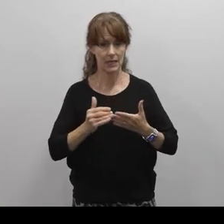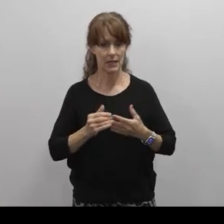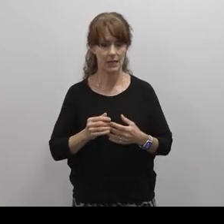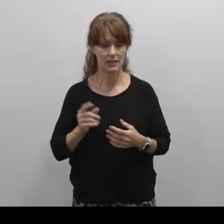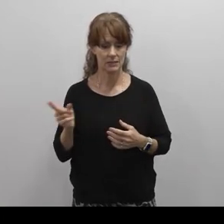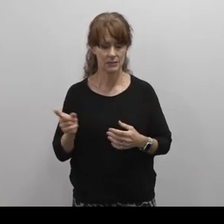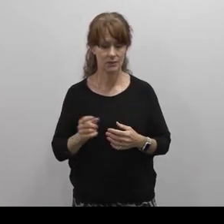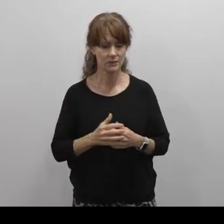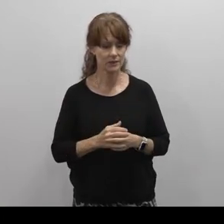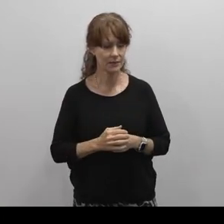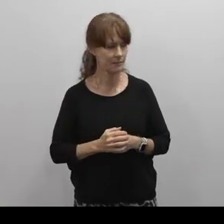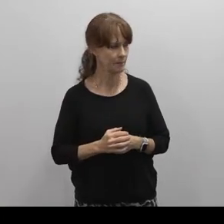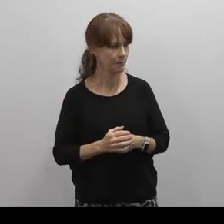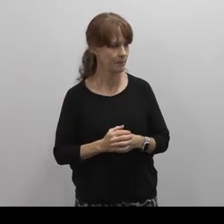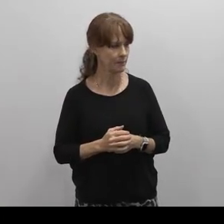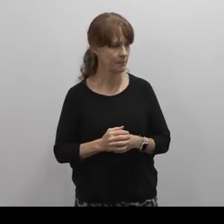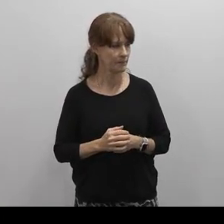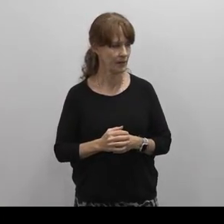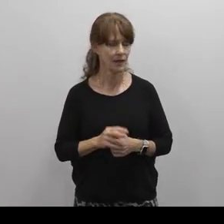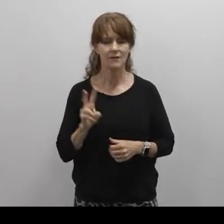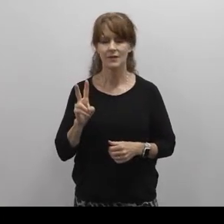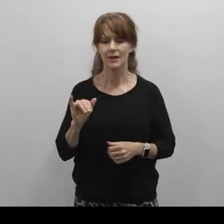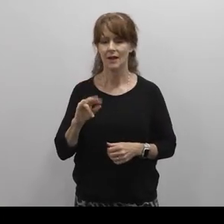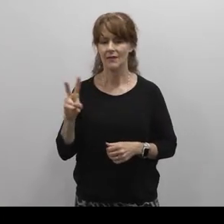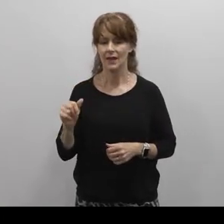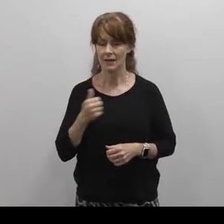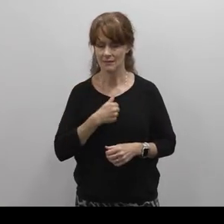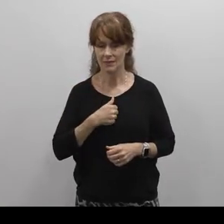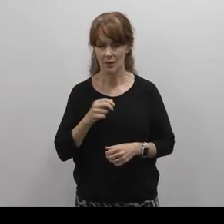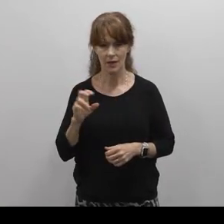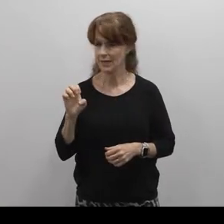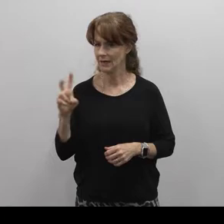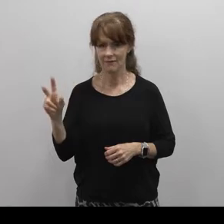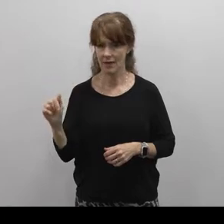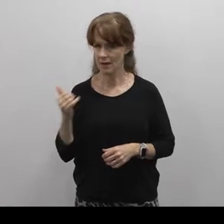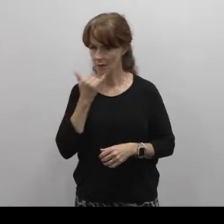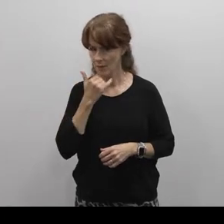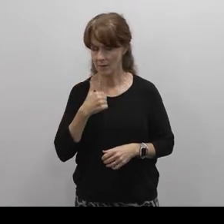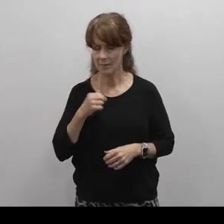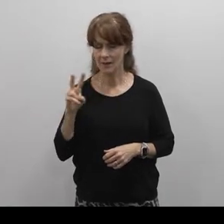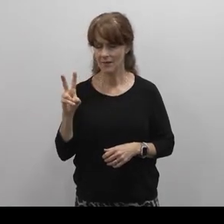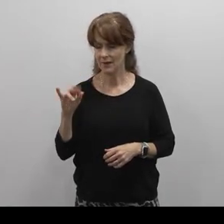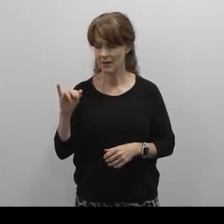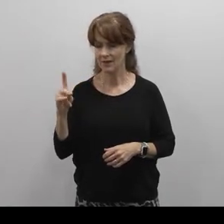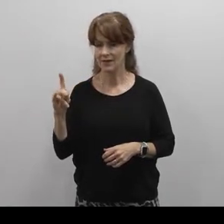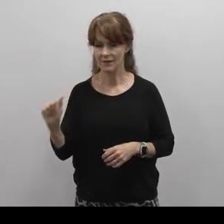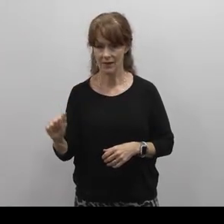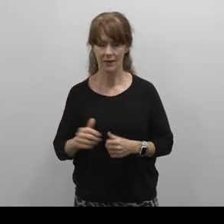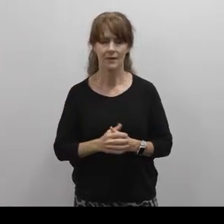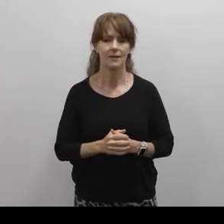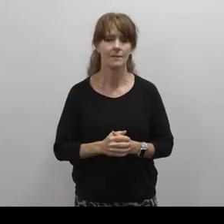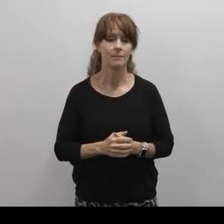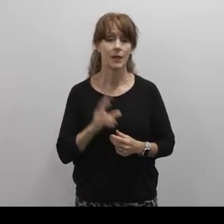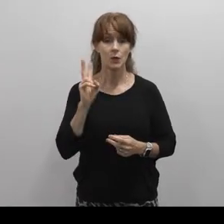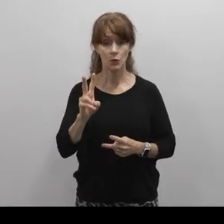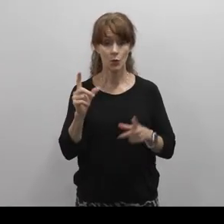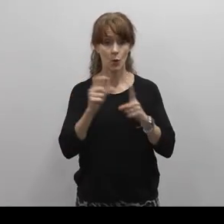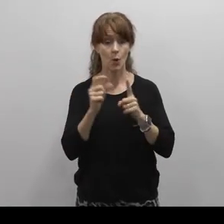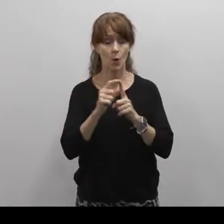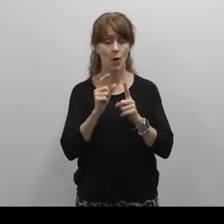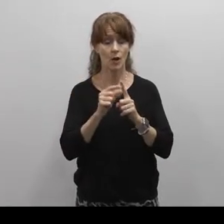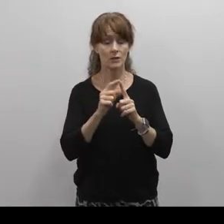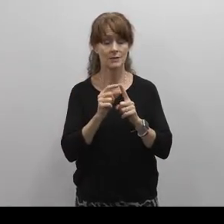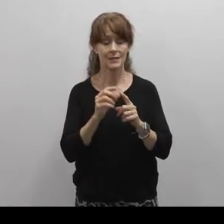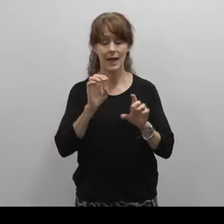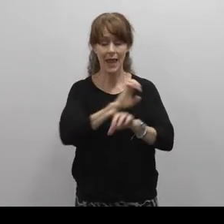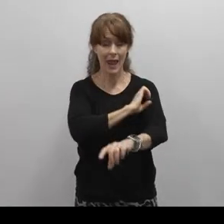for me. So first and foremost, and there's a word that just jumps out to me here, or two words perhaps, and that's energy focus.